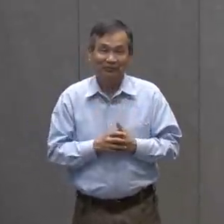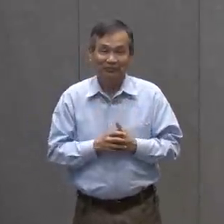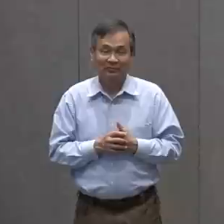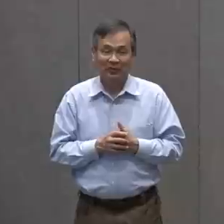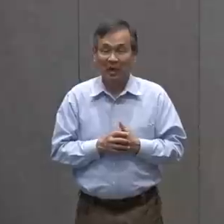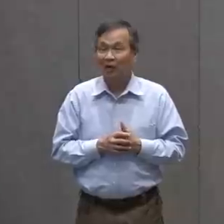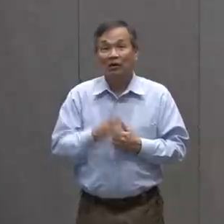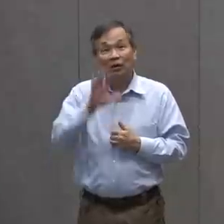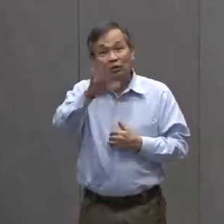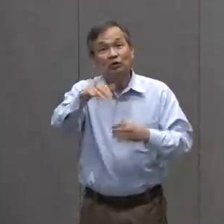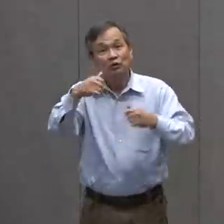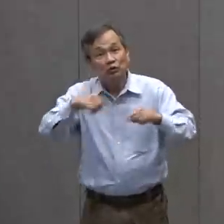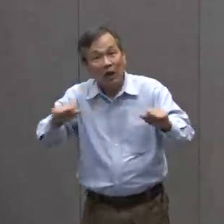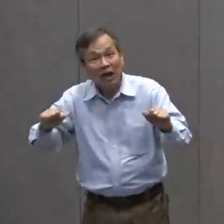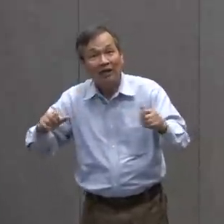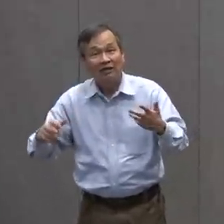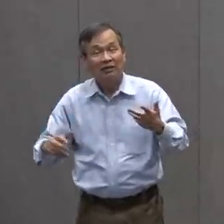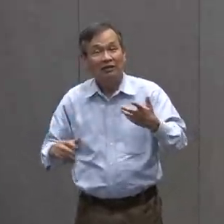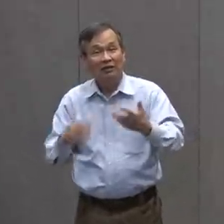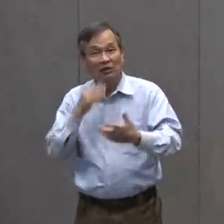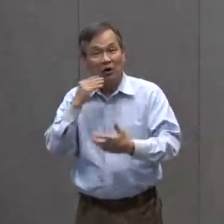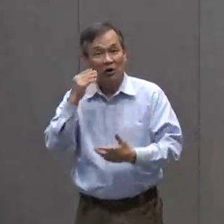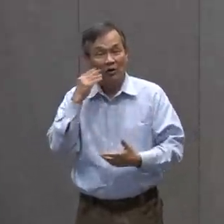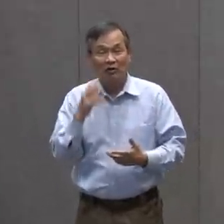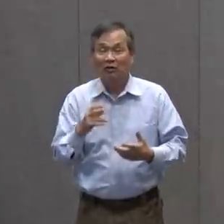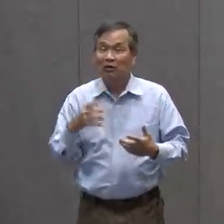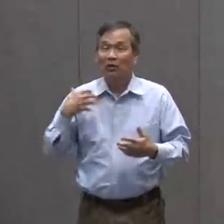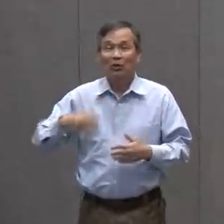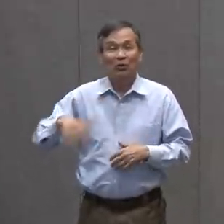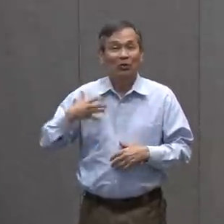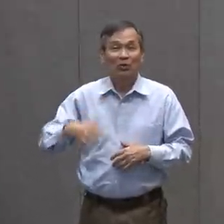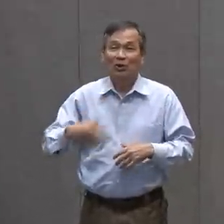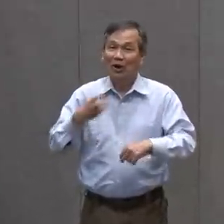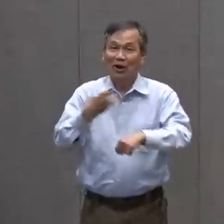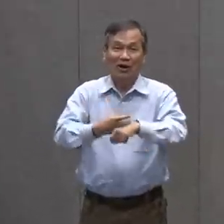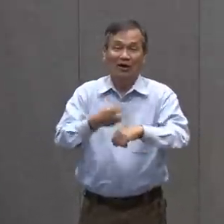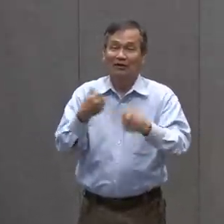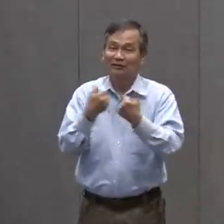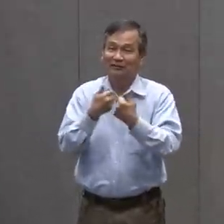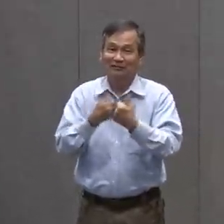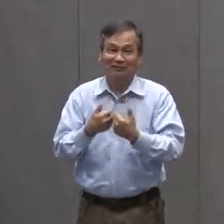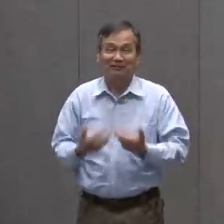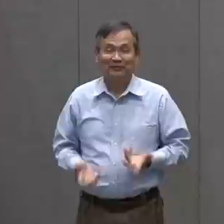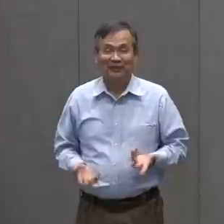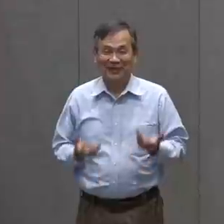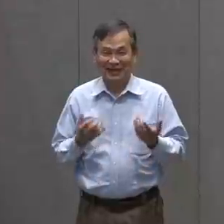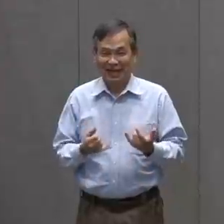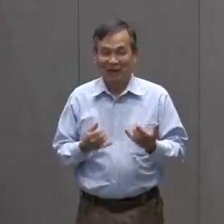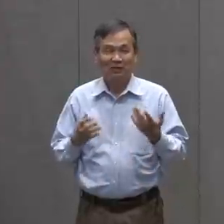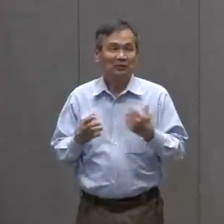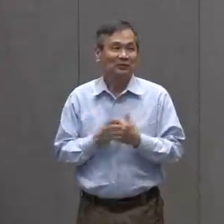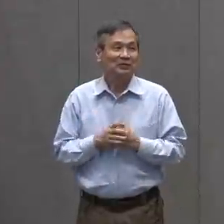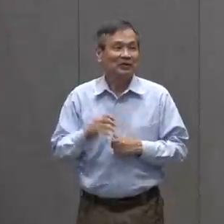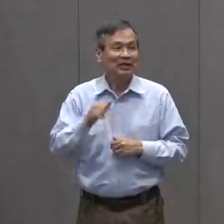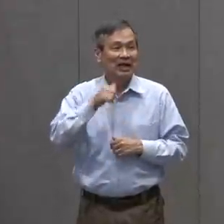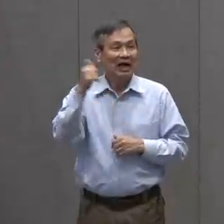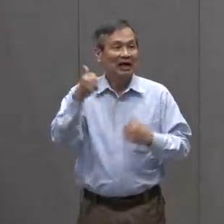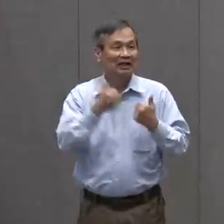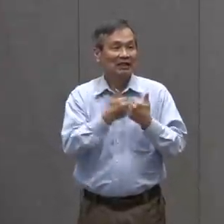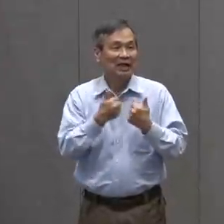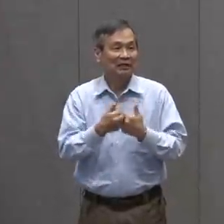I invite you guys to try that on your own, too, because it's very challenging. All right, our next game, I think she's getting it set